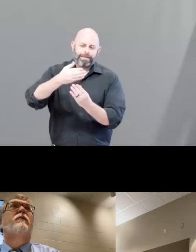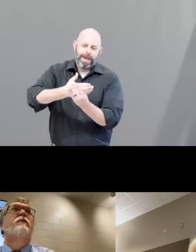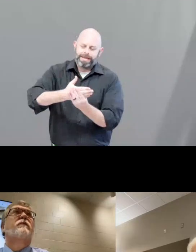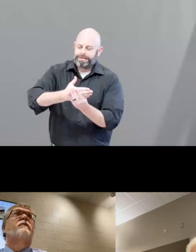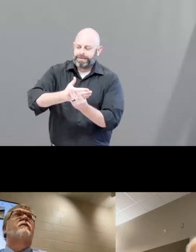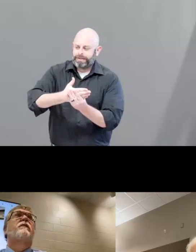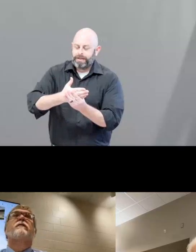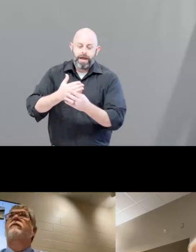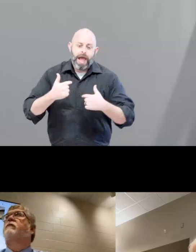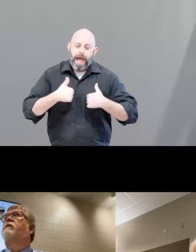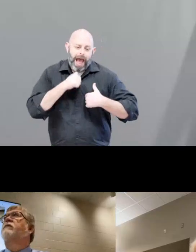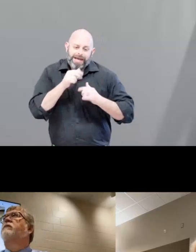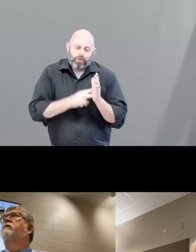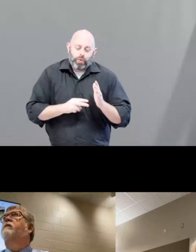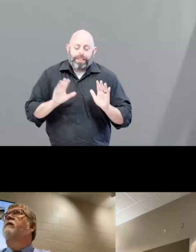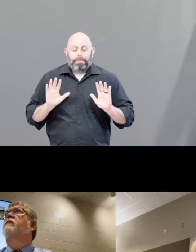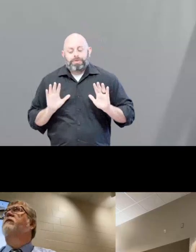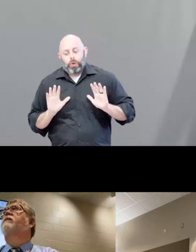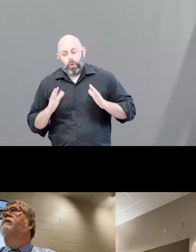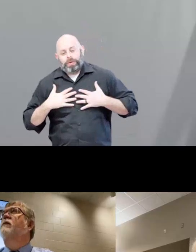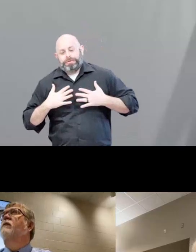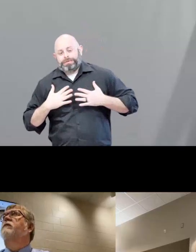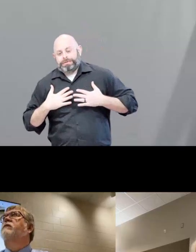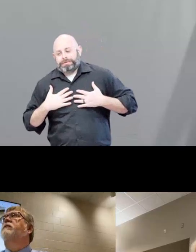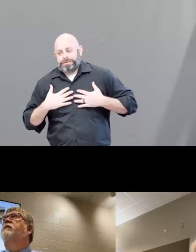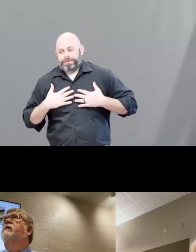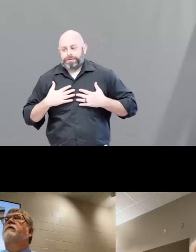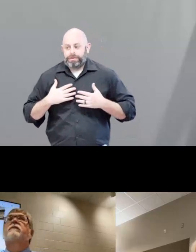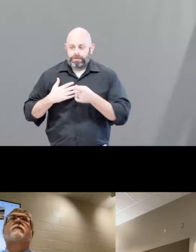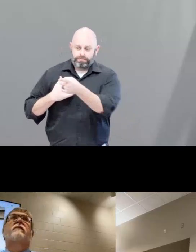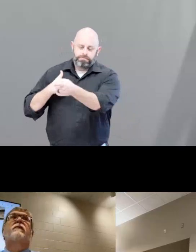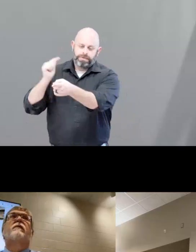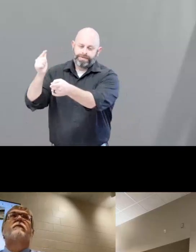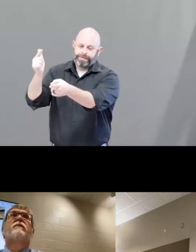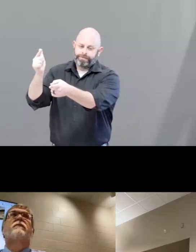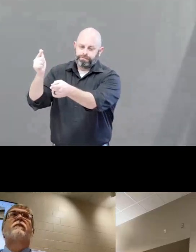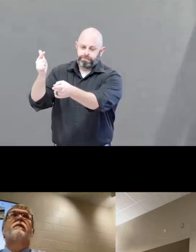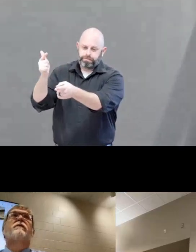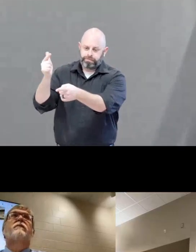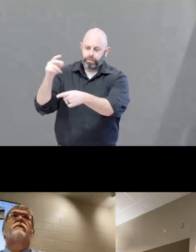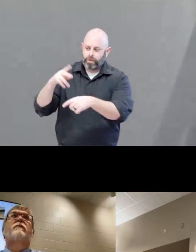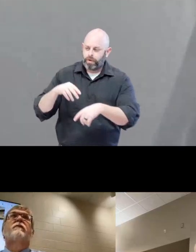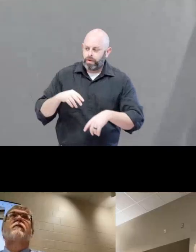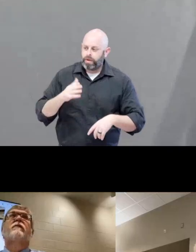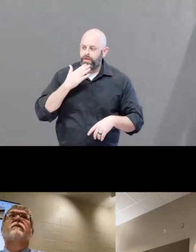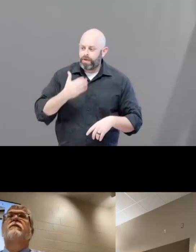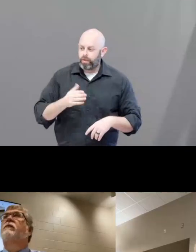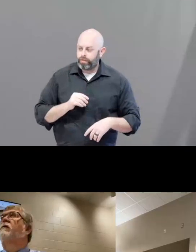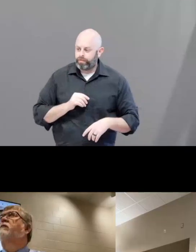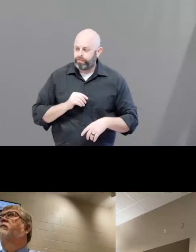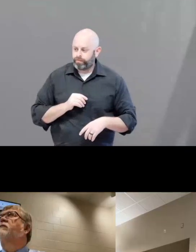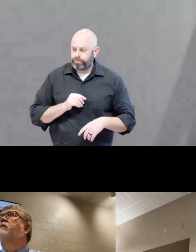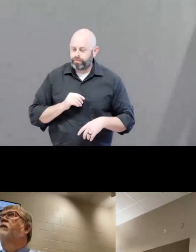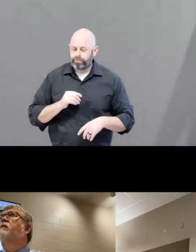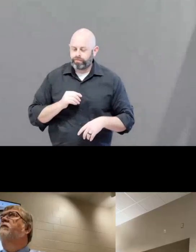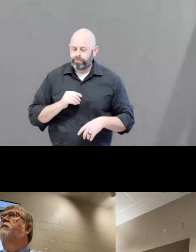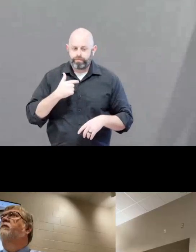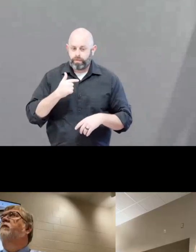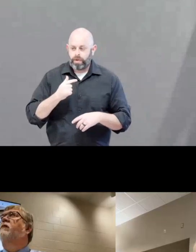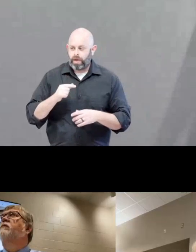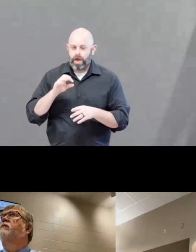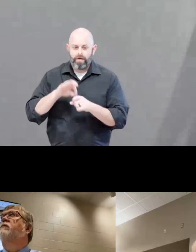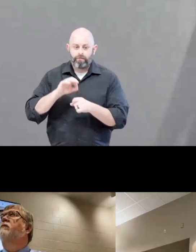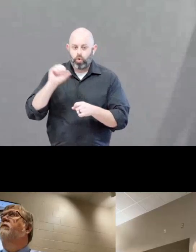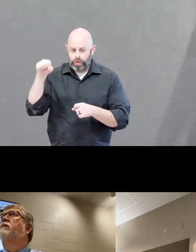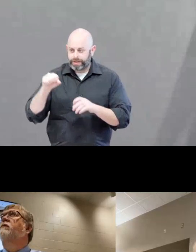read them. I didn't read them. Second. I'll second. Okay, second. Yeah. Thank you, that. How about, yep.